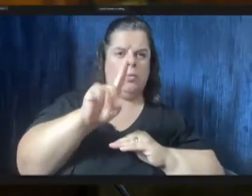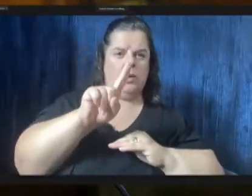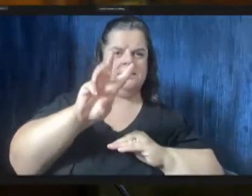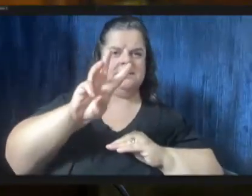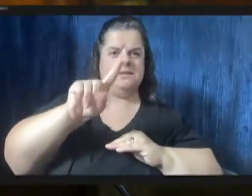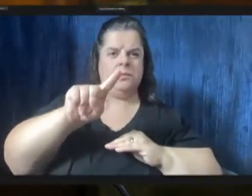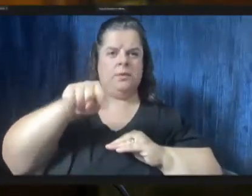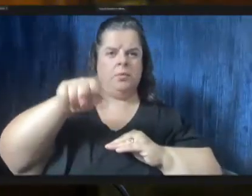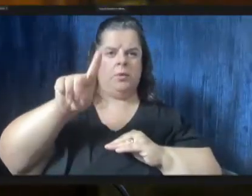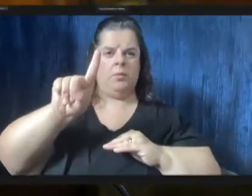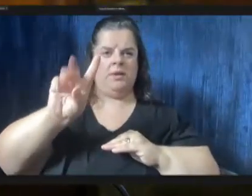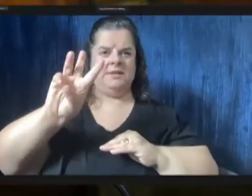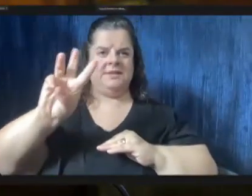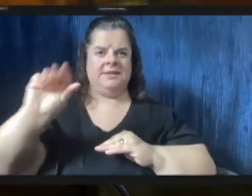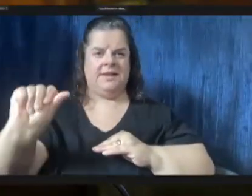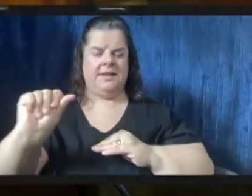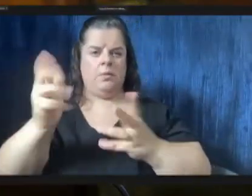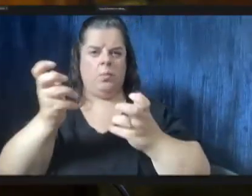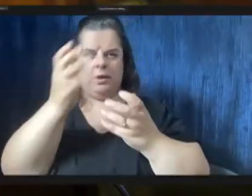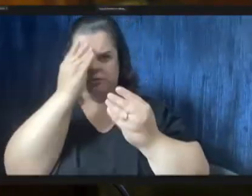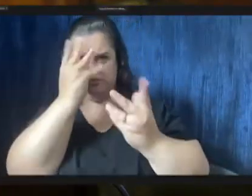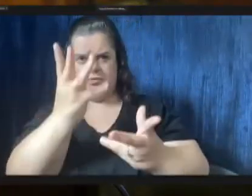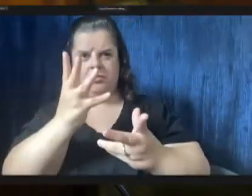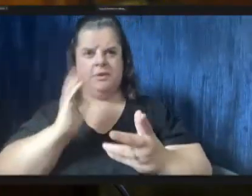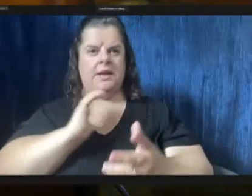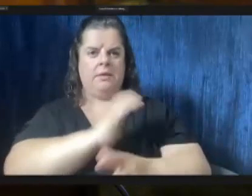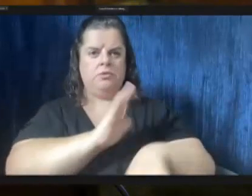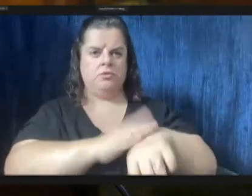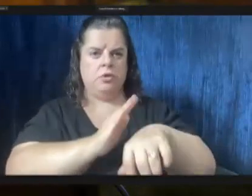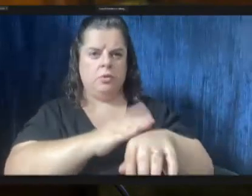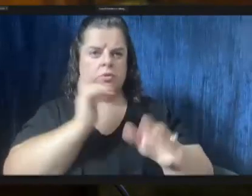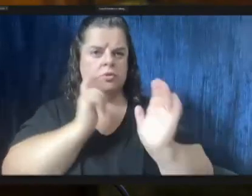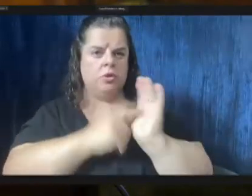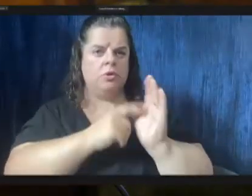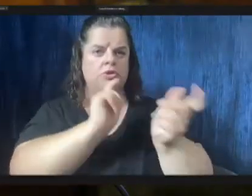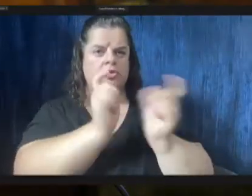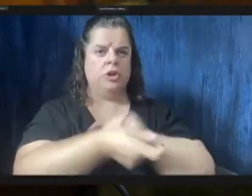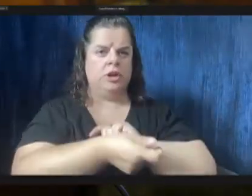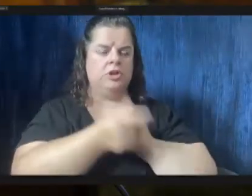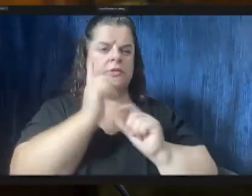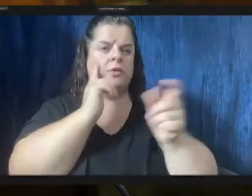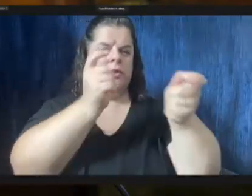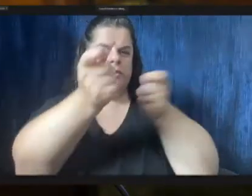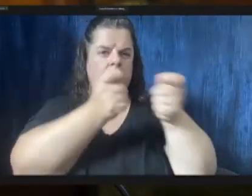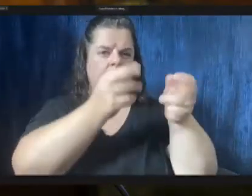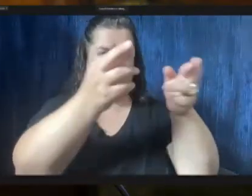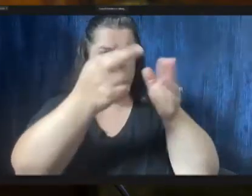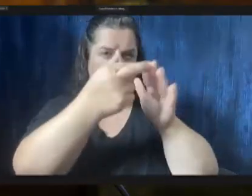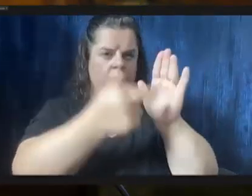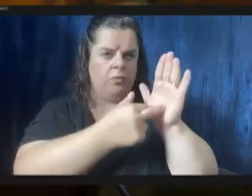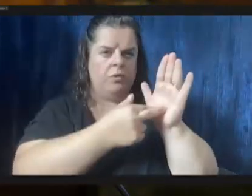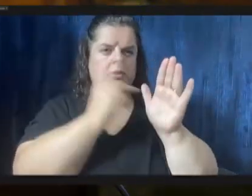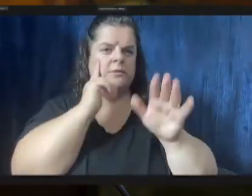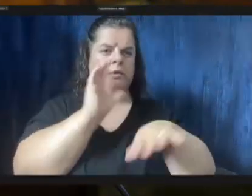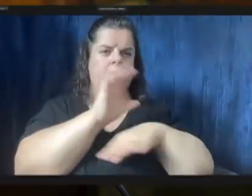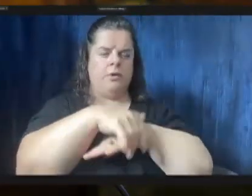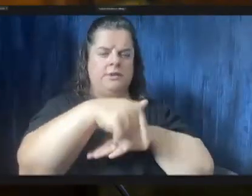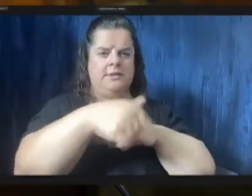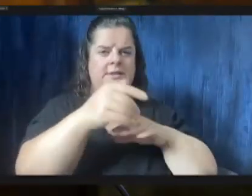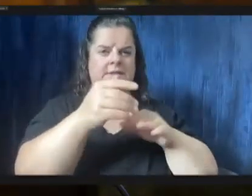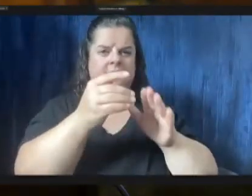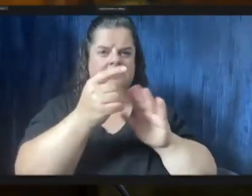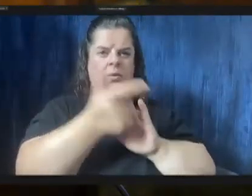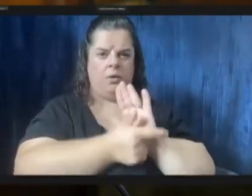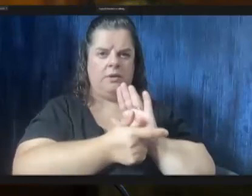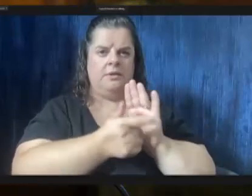161.16A, seeks to give council notice of changes to the regulations governing administration of the ordinance. The ordinance provides